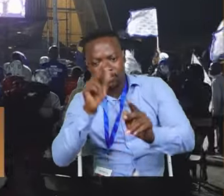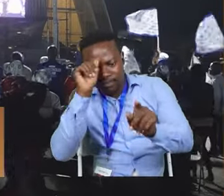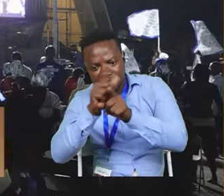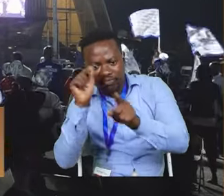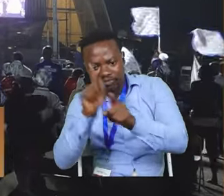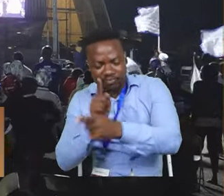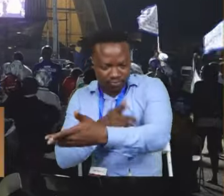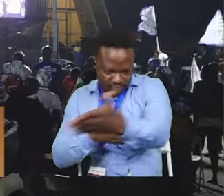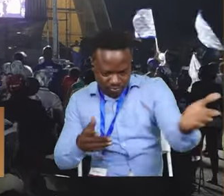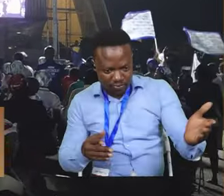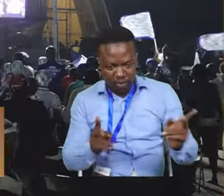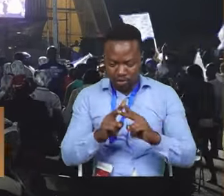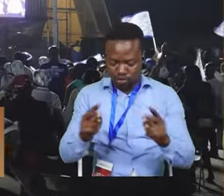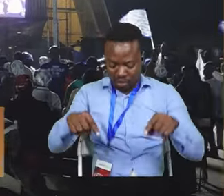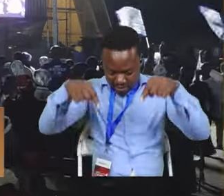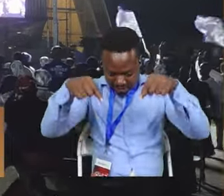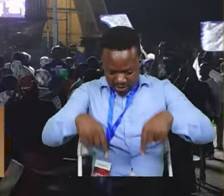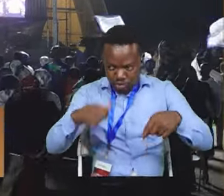Tonight is the women's night.